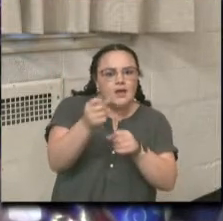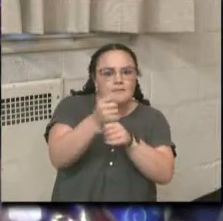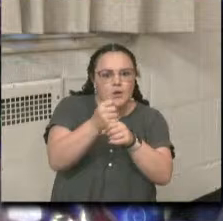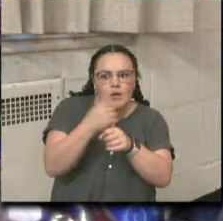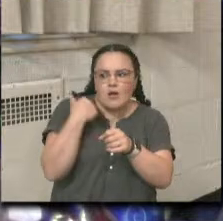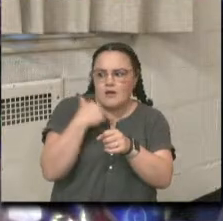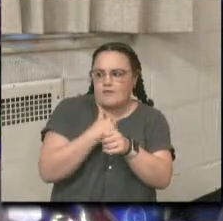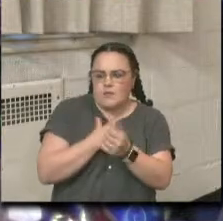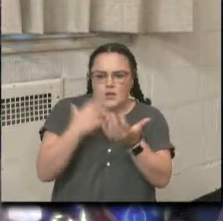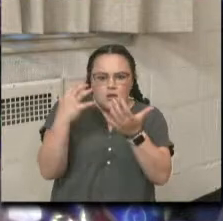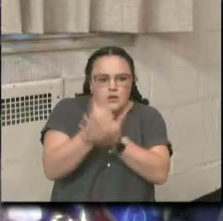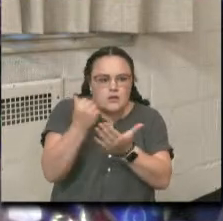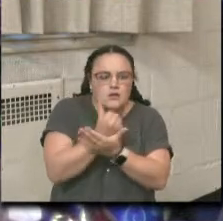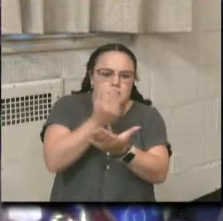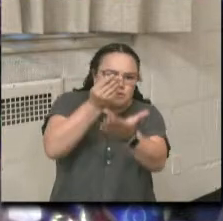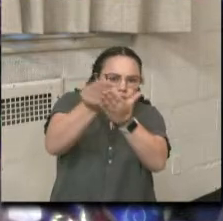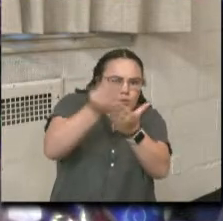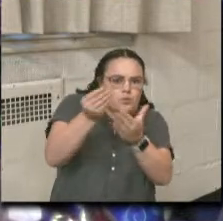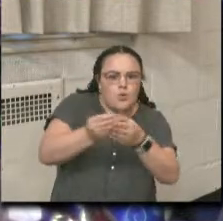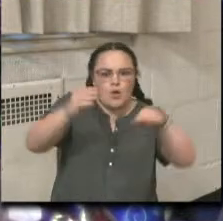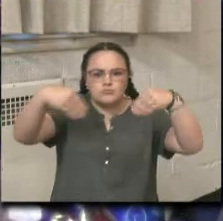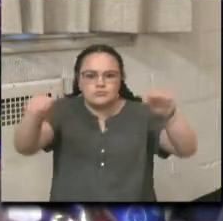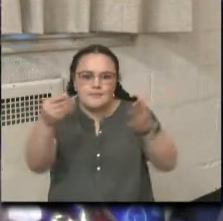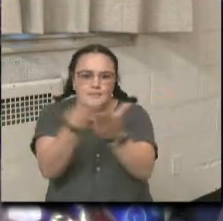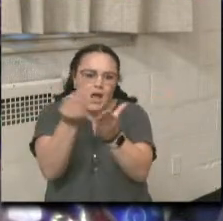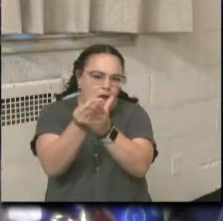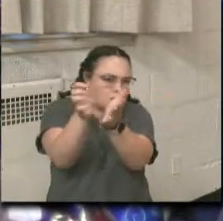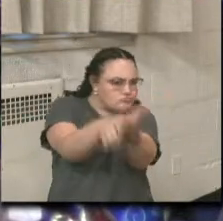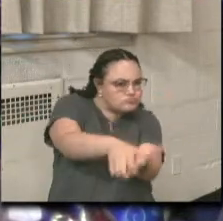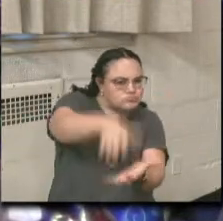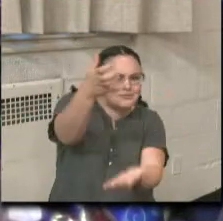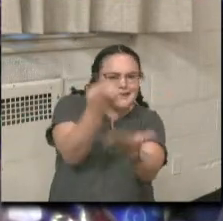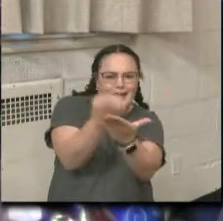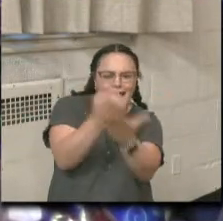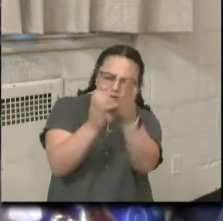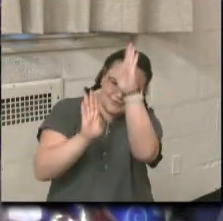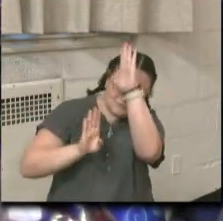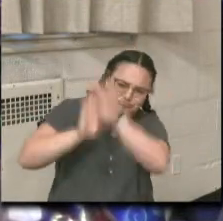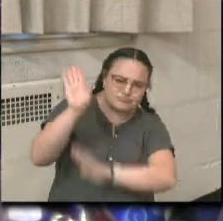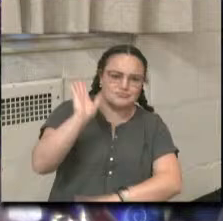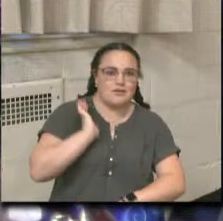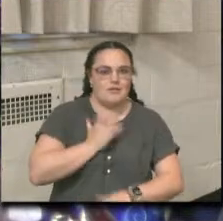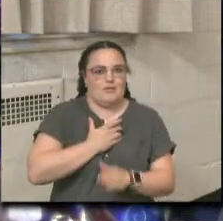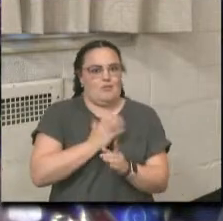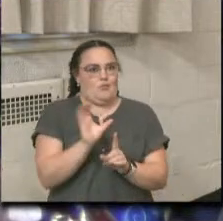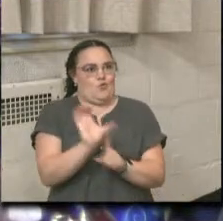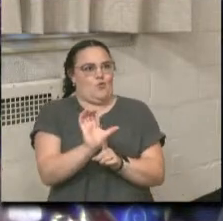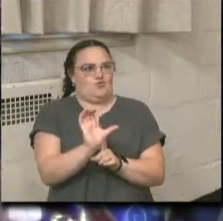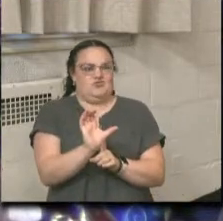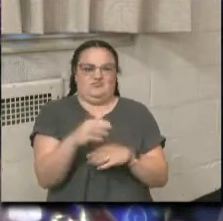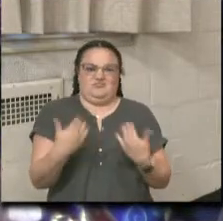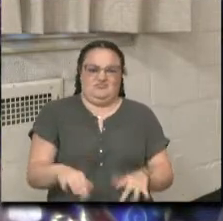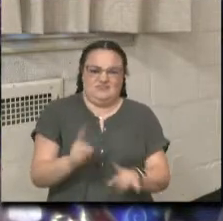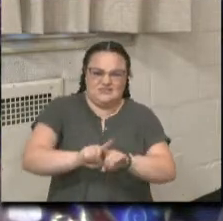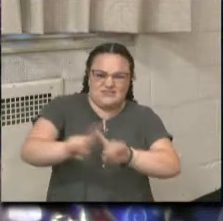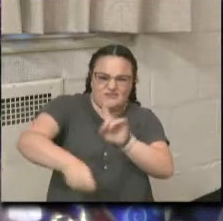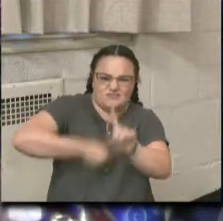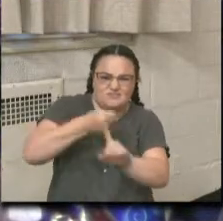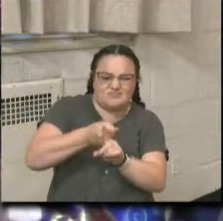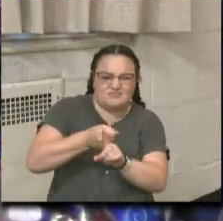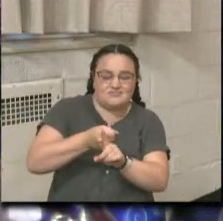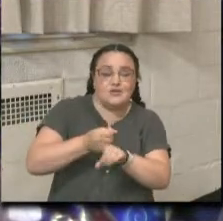export, profoundly influenced the nation's economy and culture. The dedication of Costa Rican farmers to